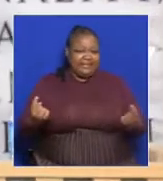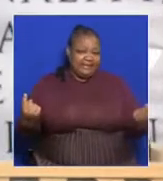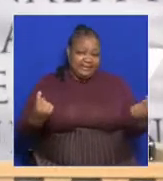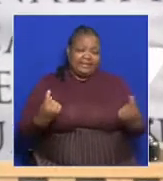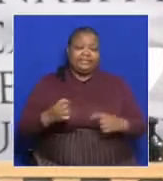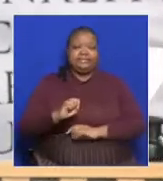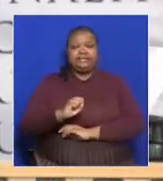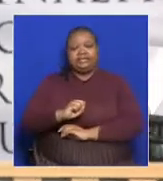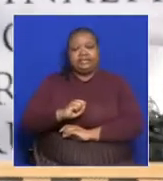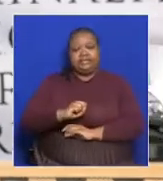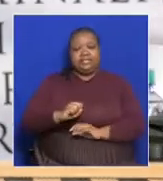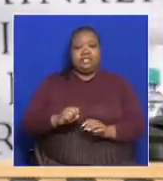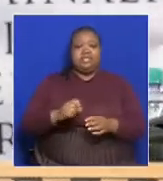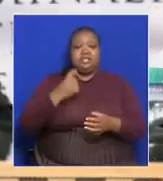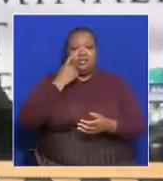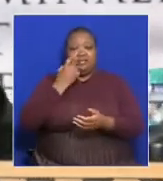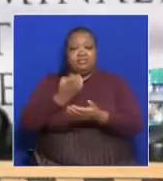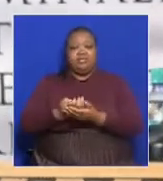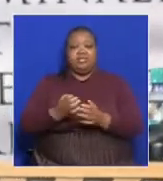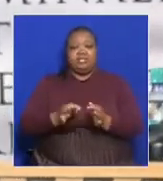2. I think, yes, Exhibit 2.